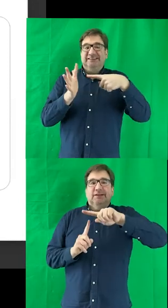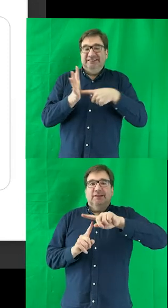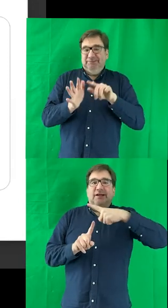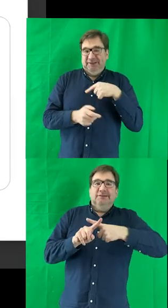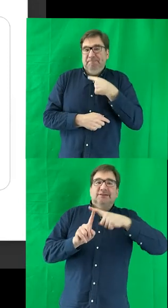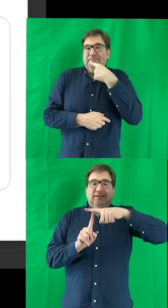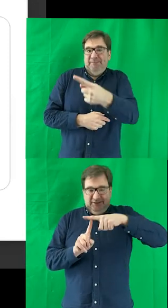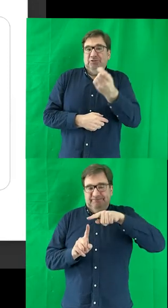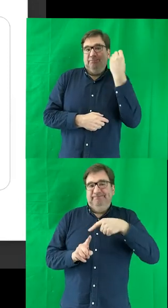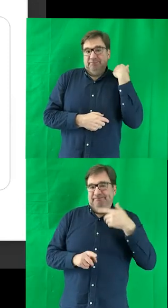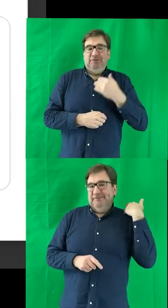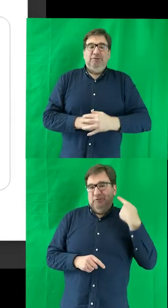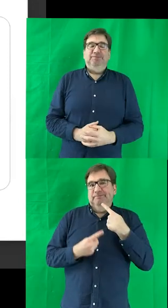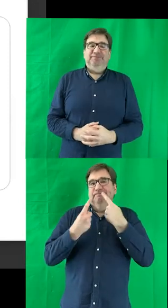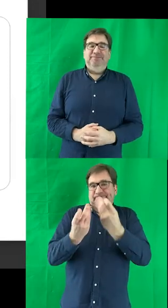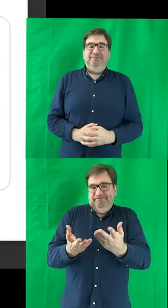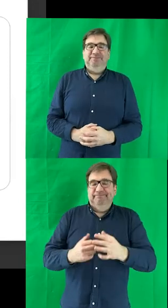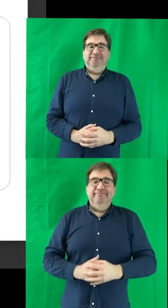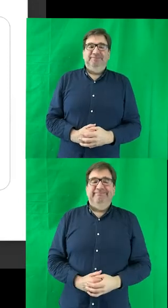I mentioned previously.